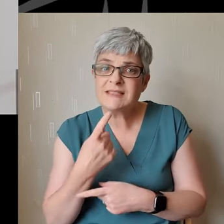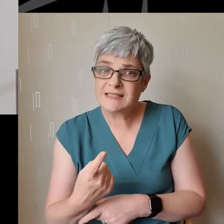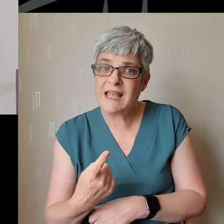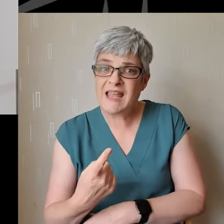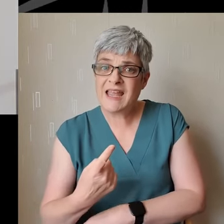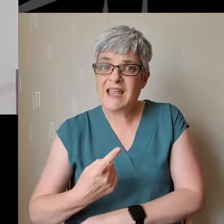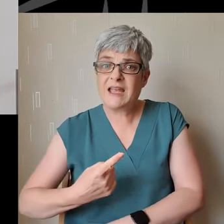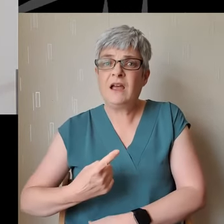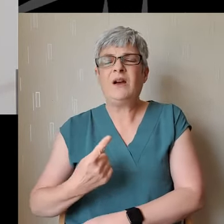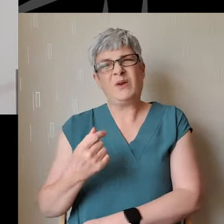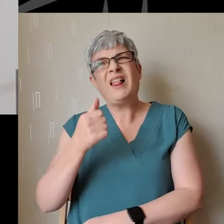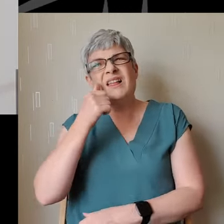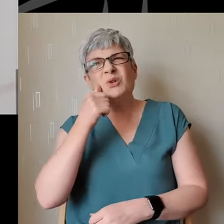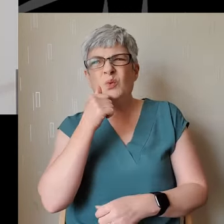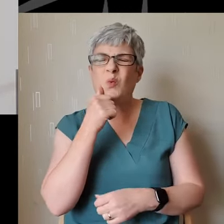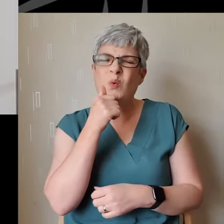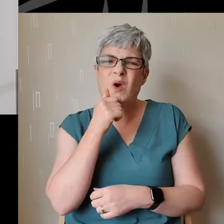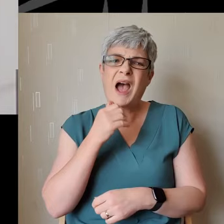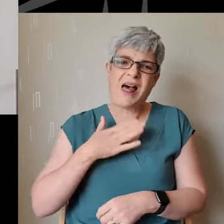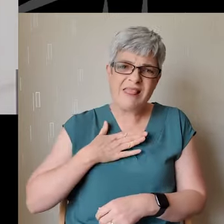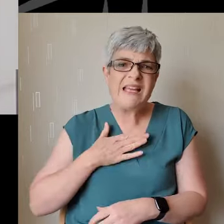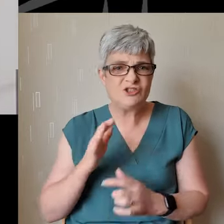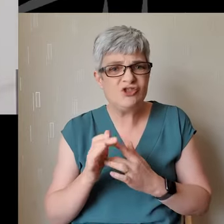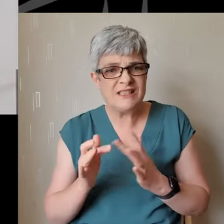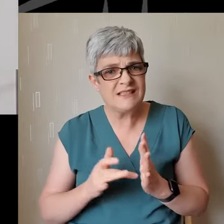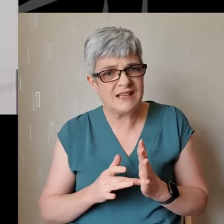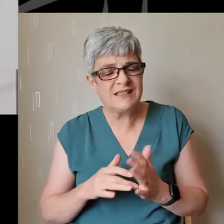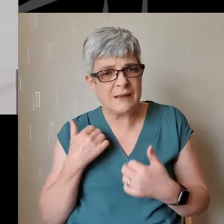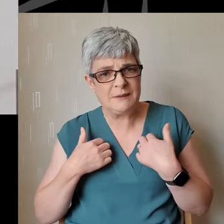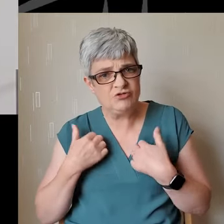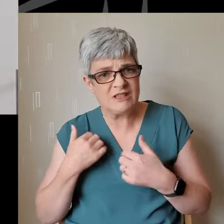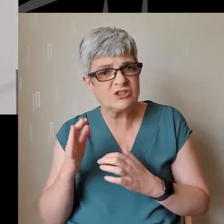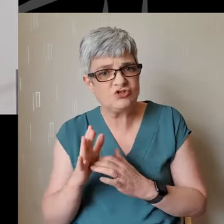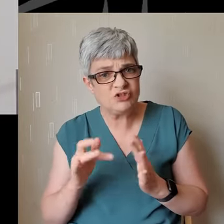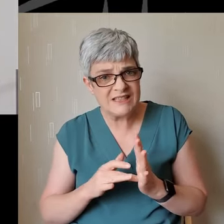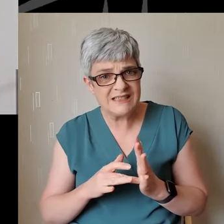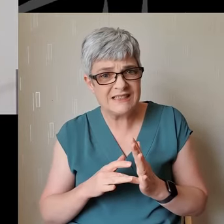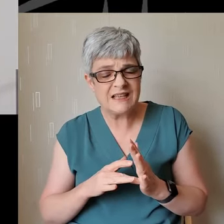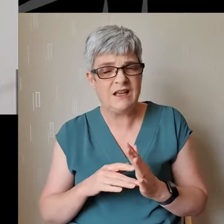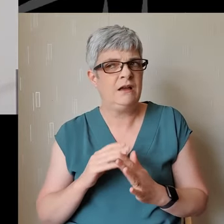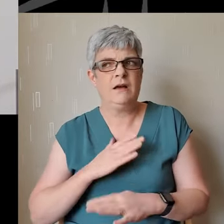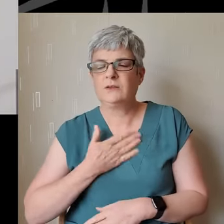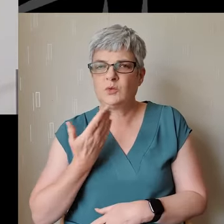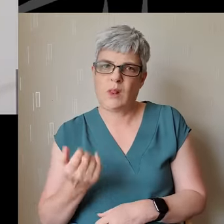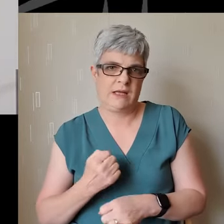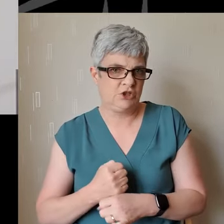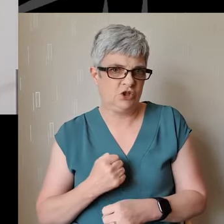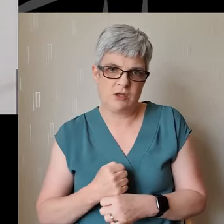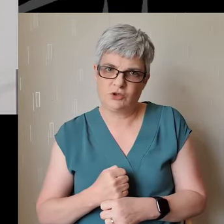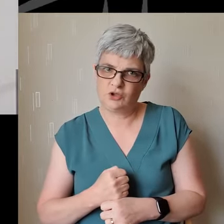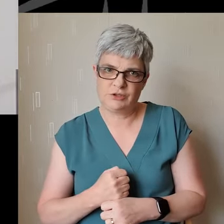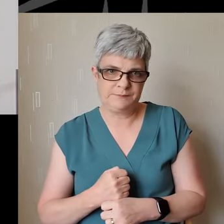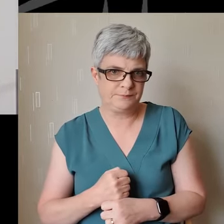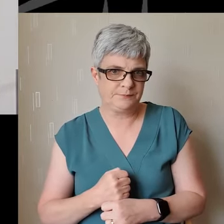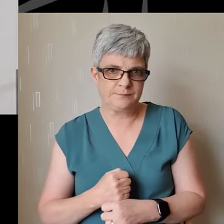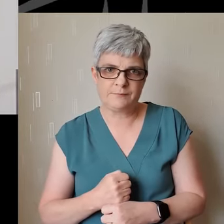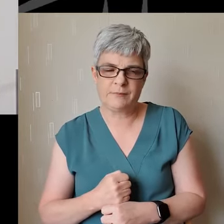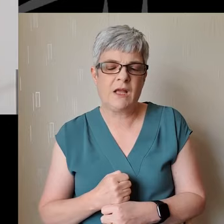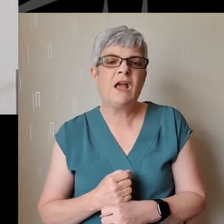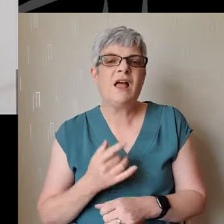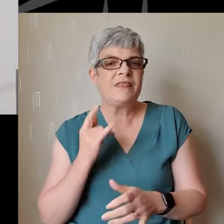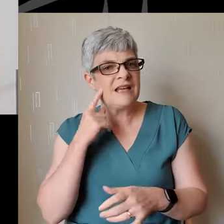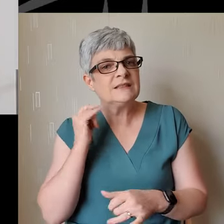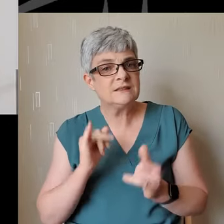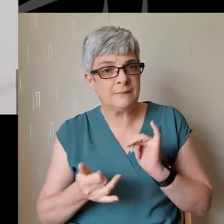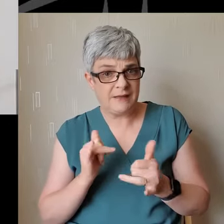things like, well, you know, I really like Jesus. I can get interested in Jesus. It's the church I don't like. Now, I think sometimes